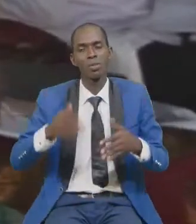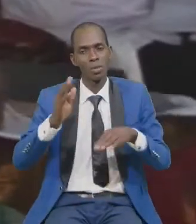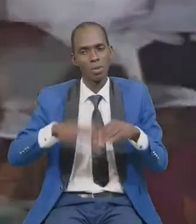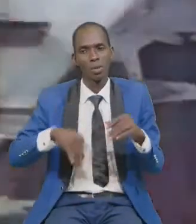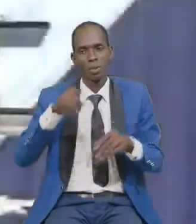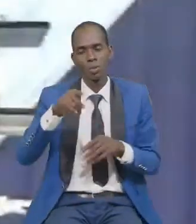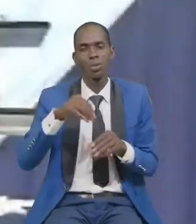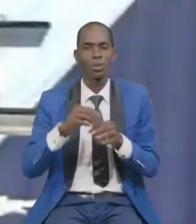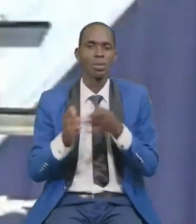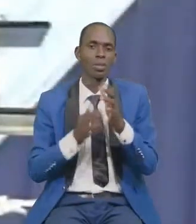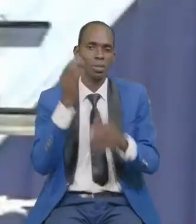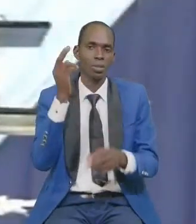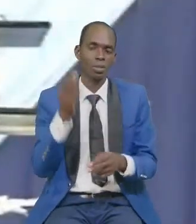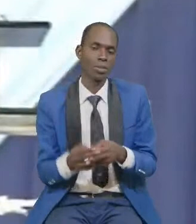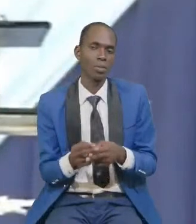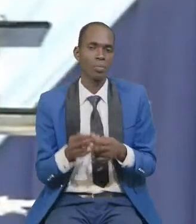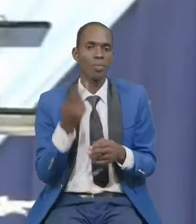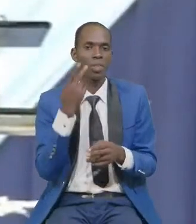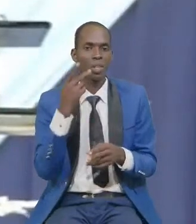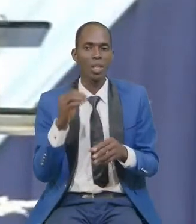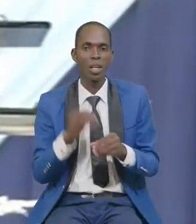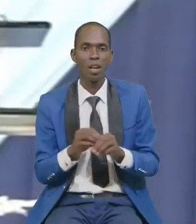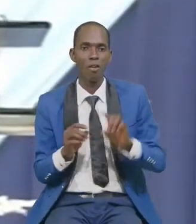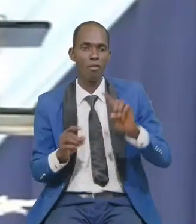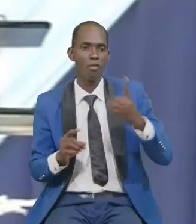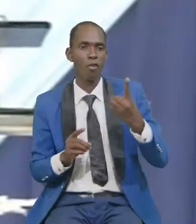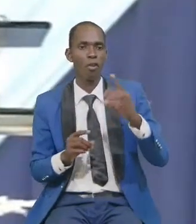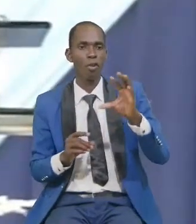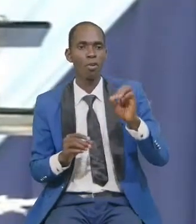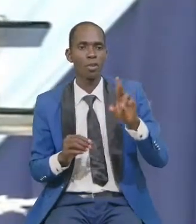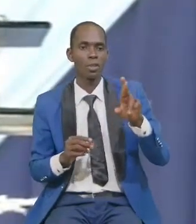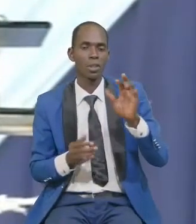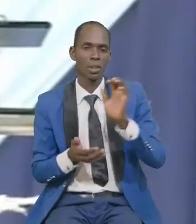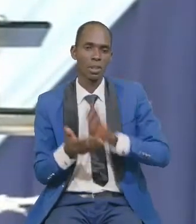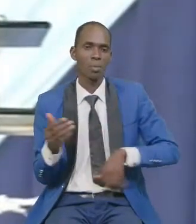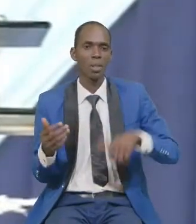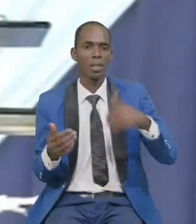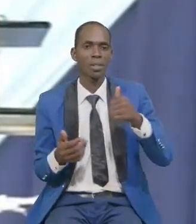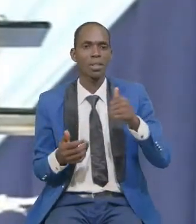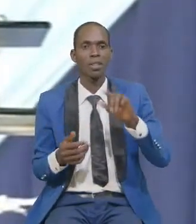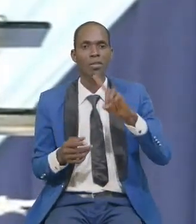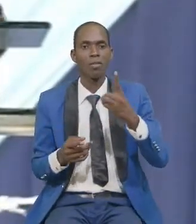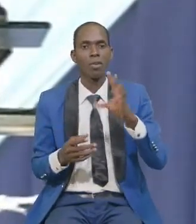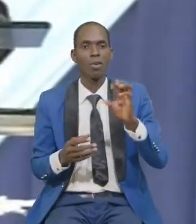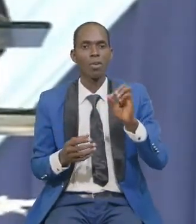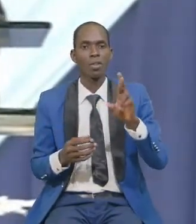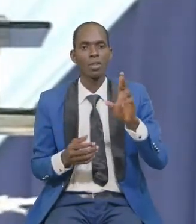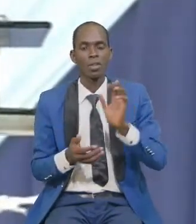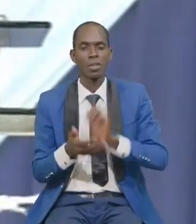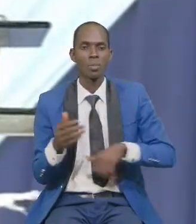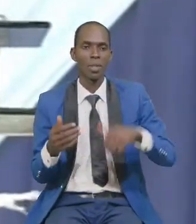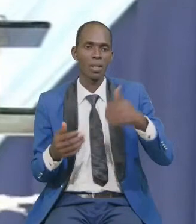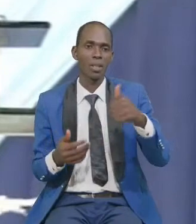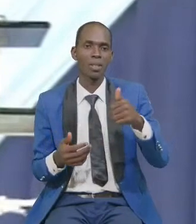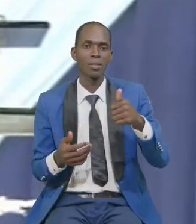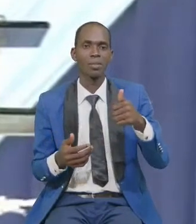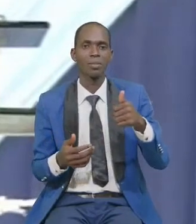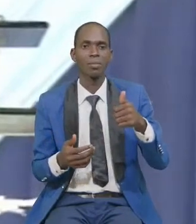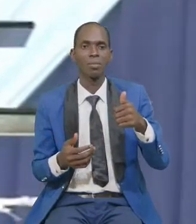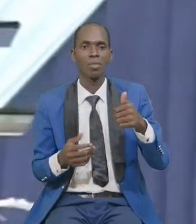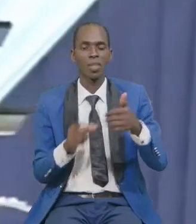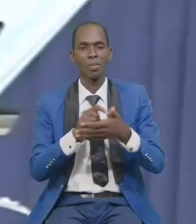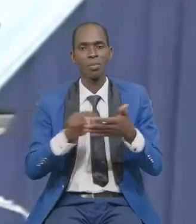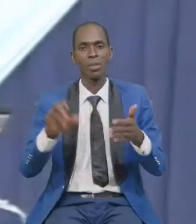name. Because we're told in 1 Corinthians chapter 10. 1 Corinthians chapter 10,